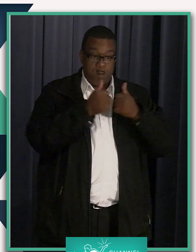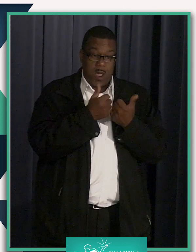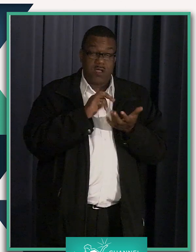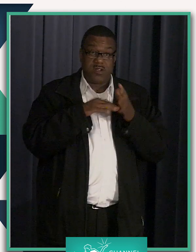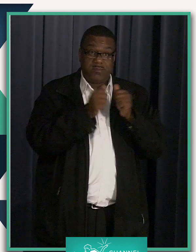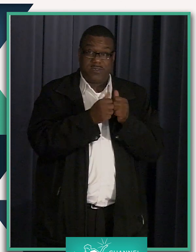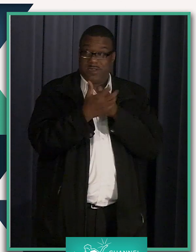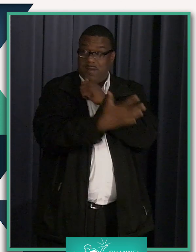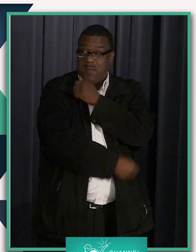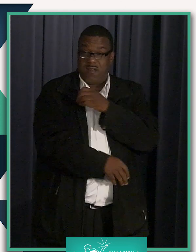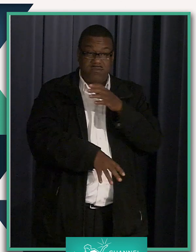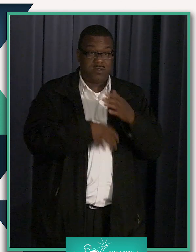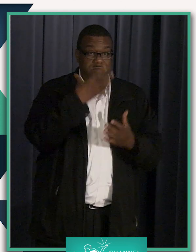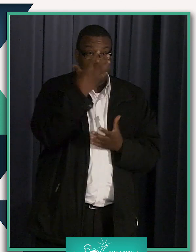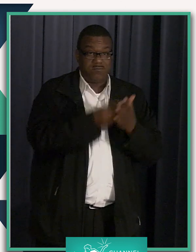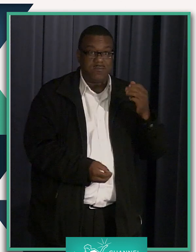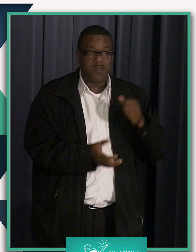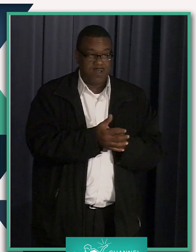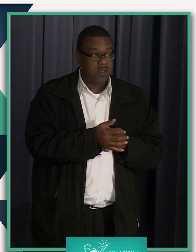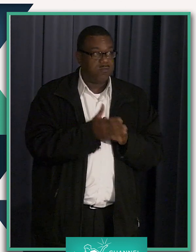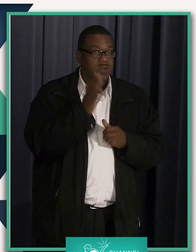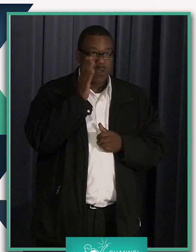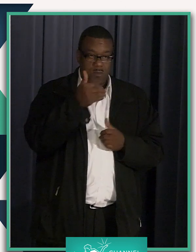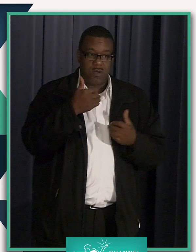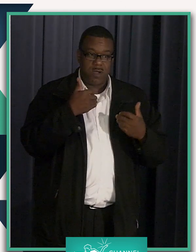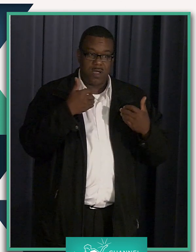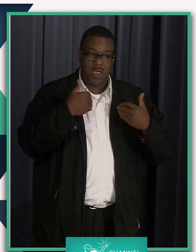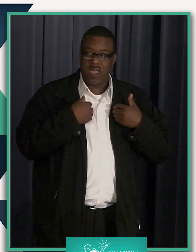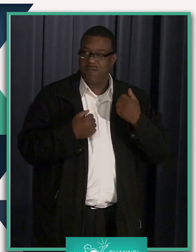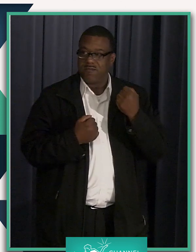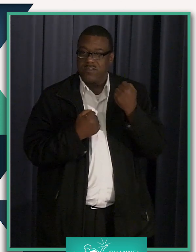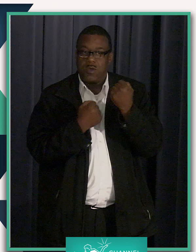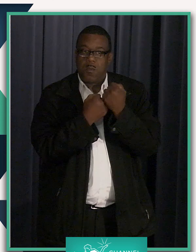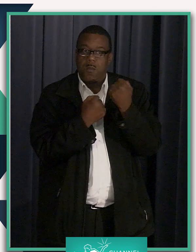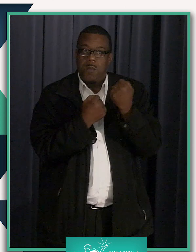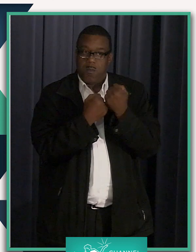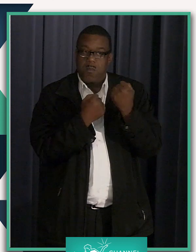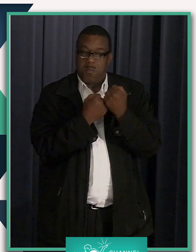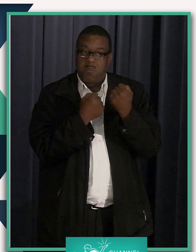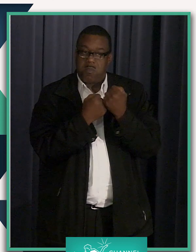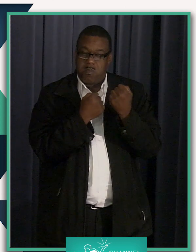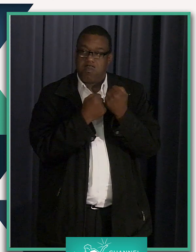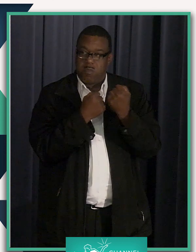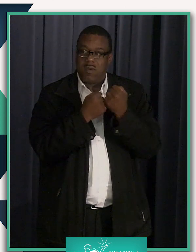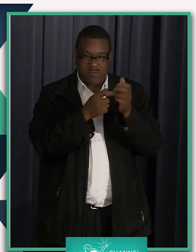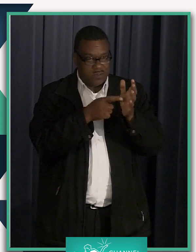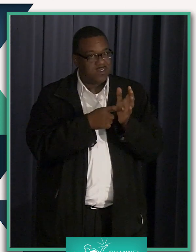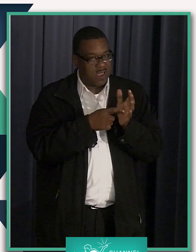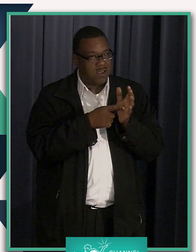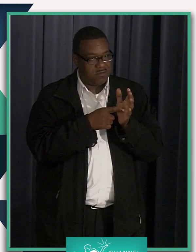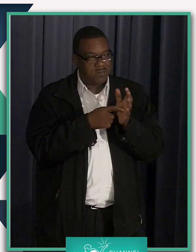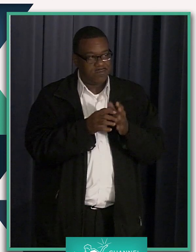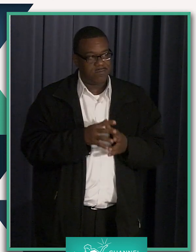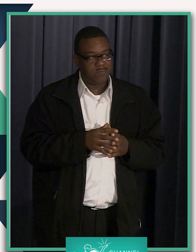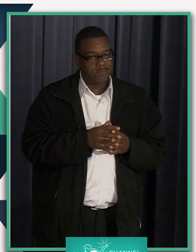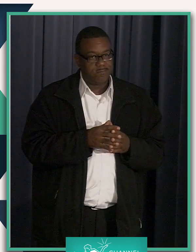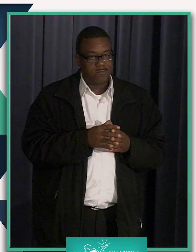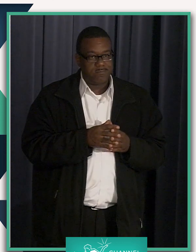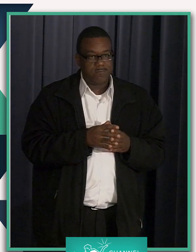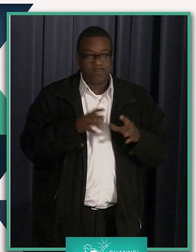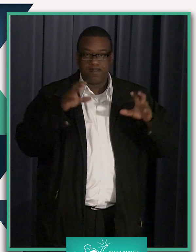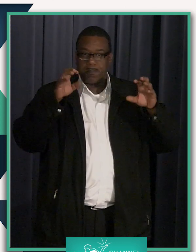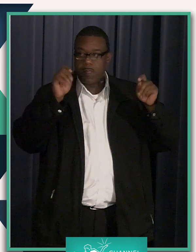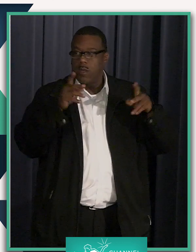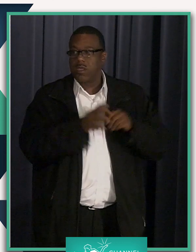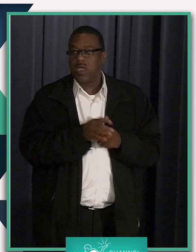poverty and get the kind of support they deserve. And that's what we're trying to accomplish.